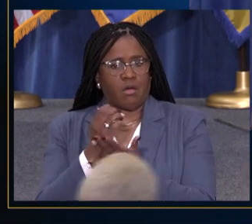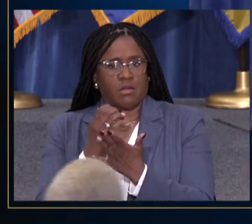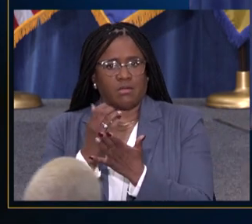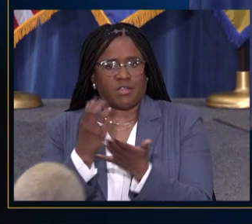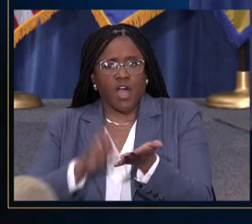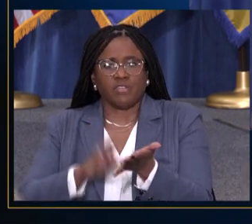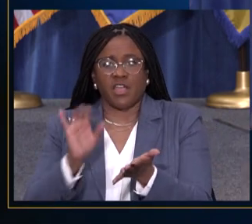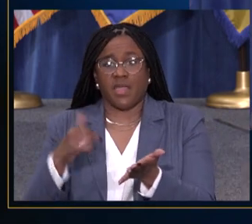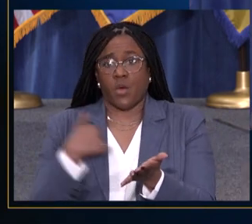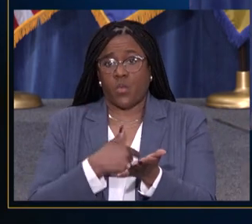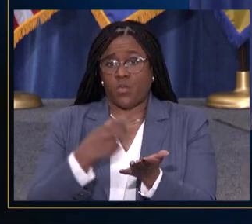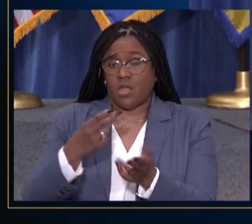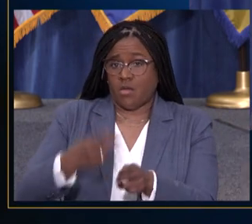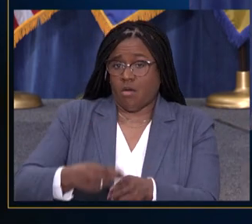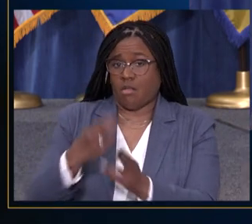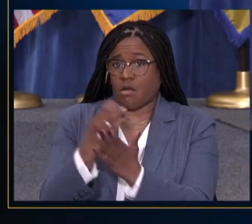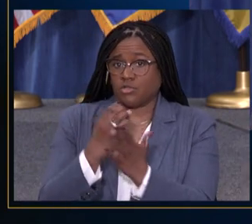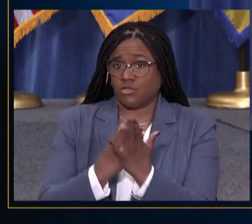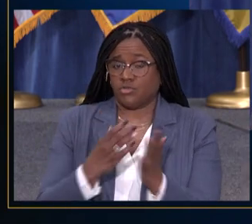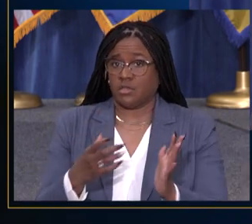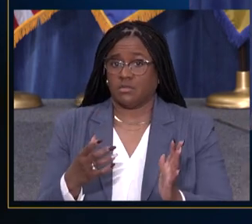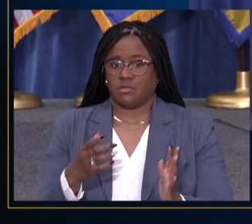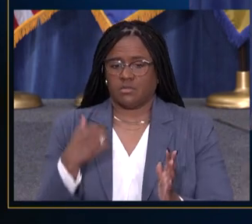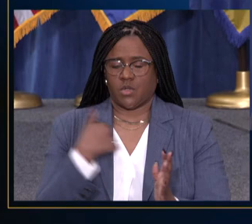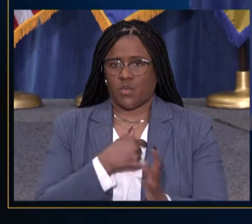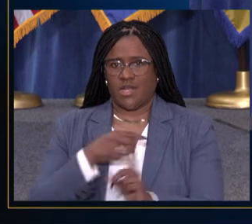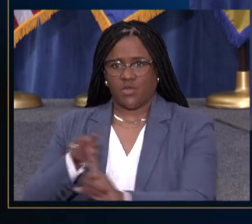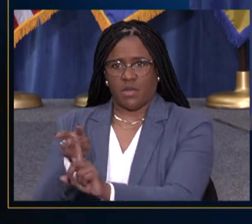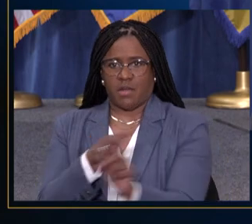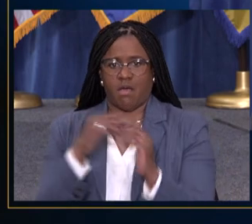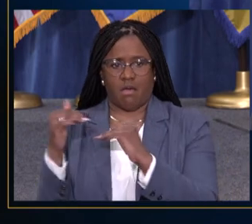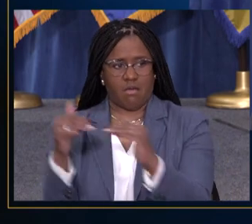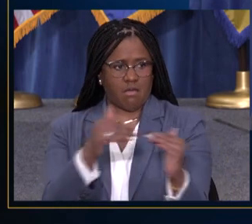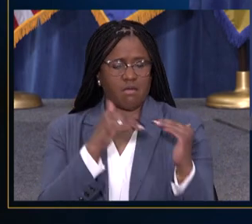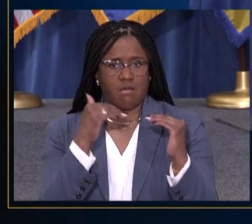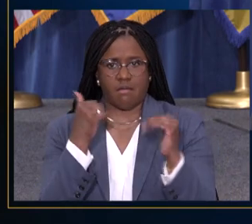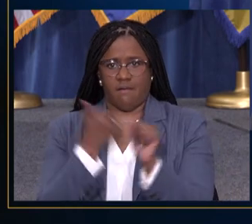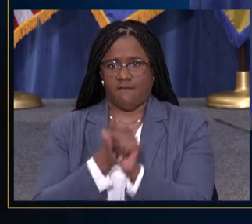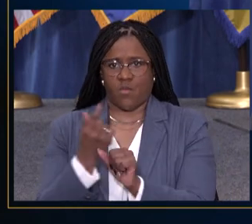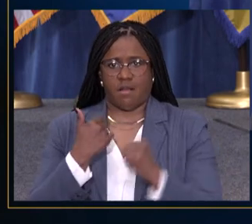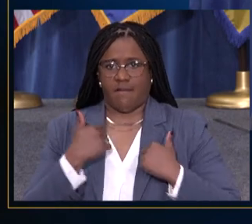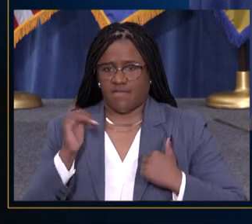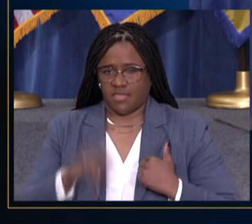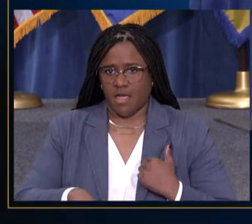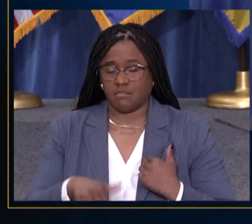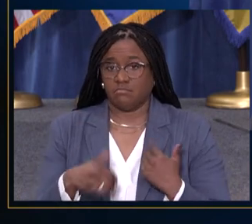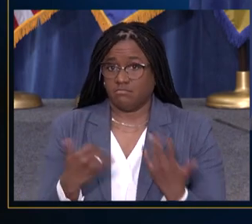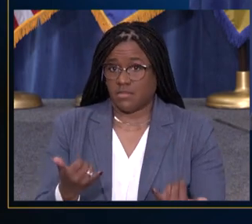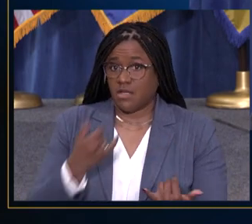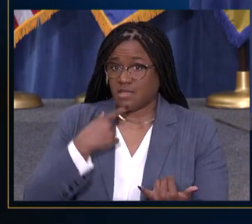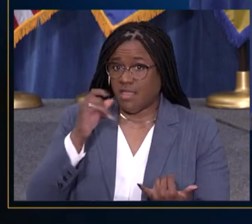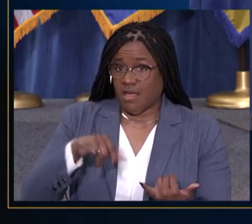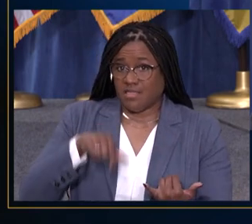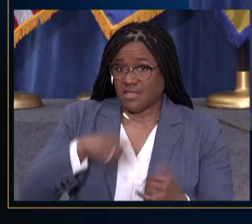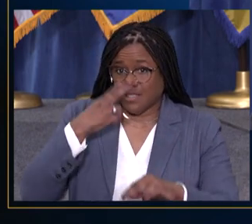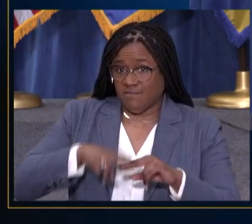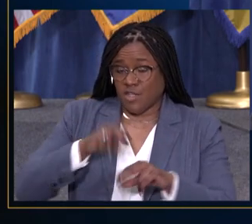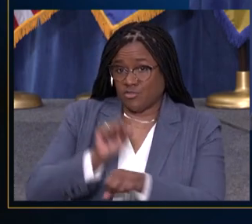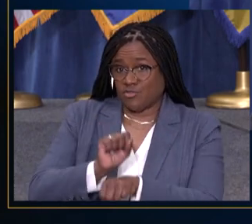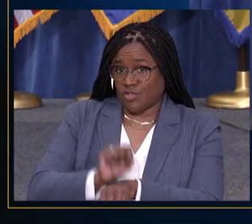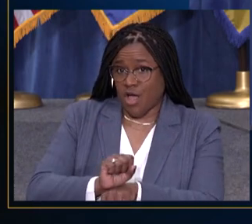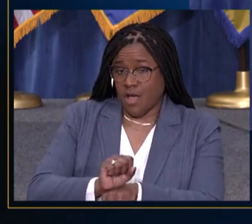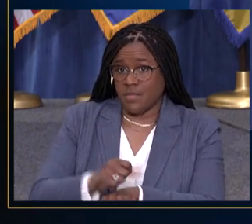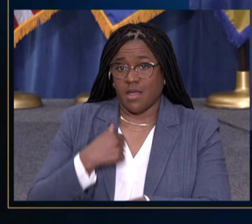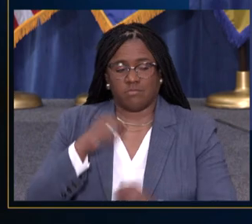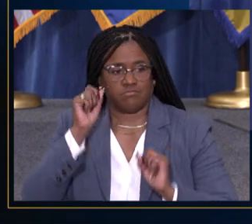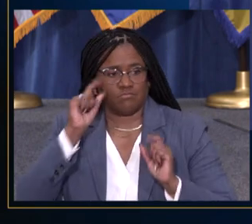must apply to all people equally. Now, in saying that, this is a fun job. Because I